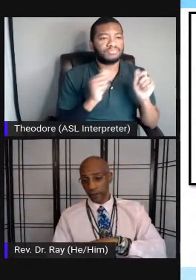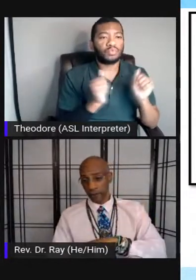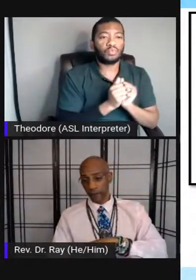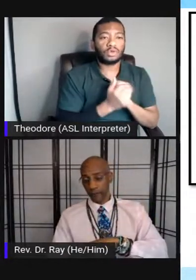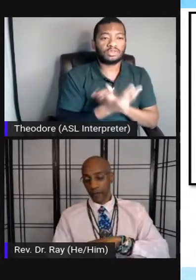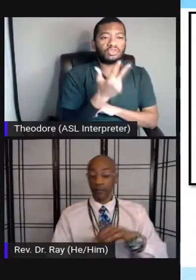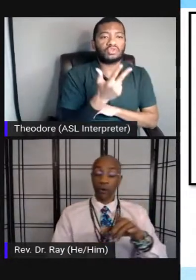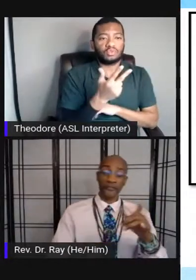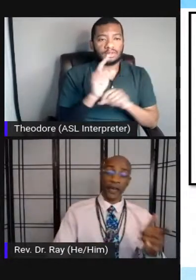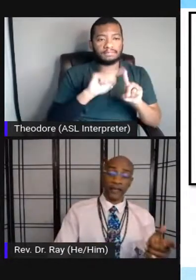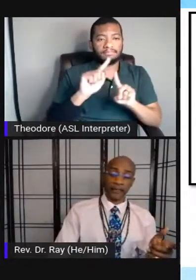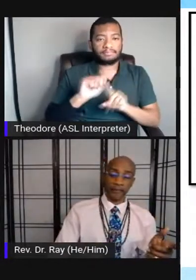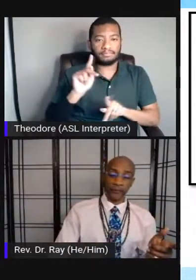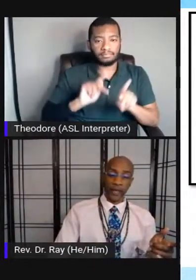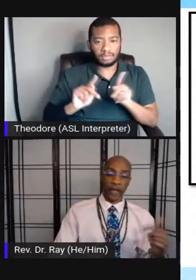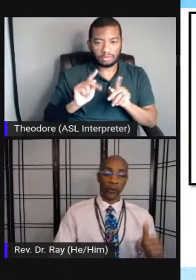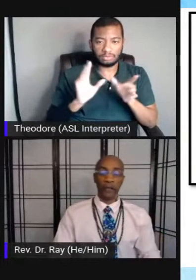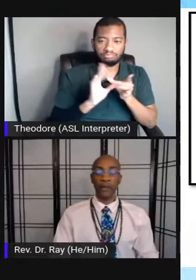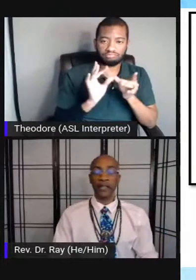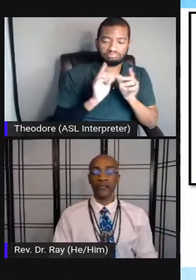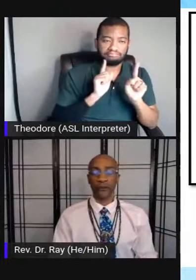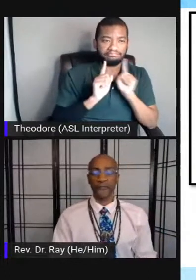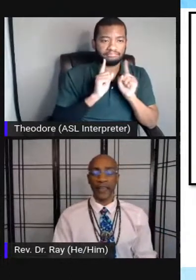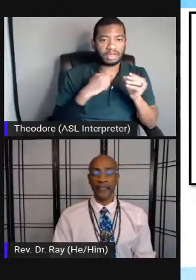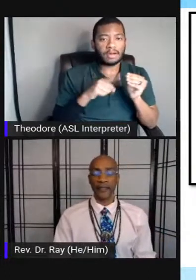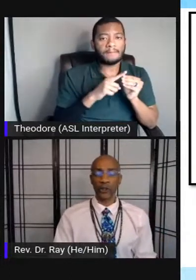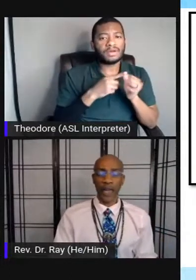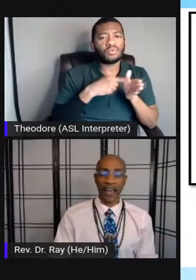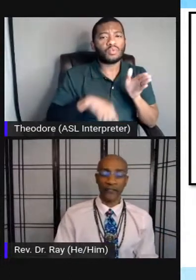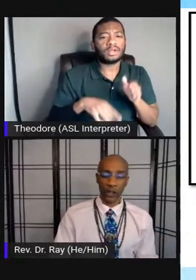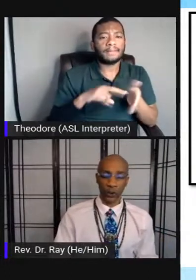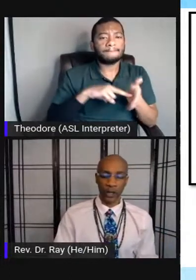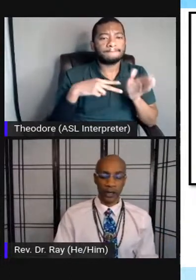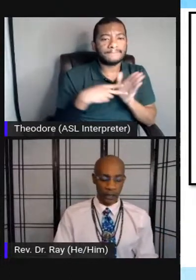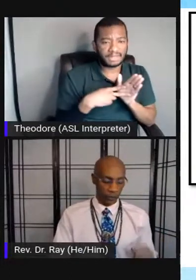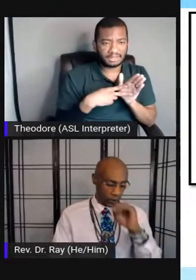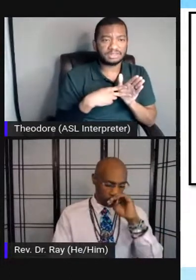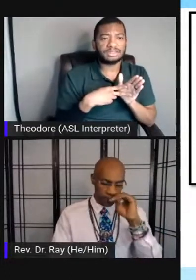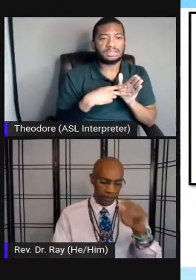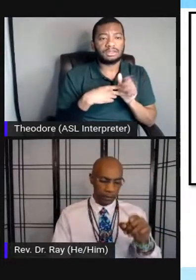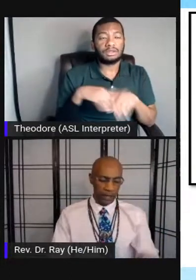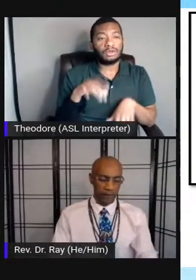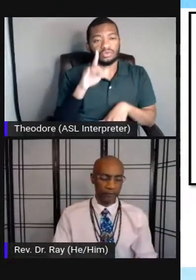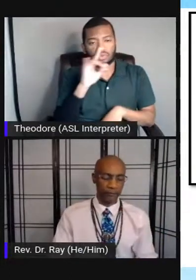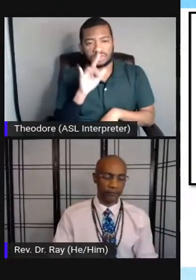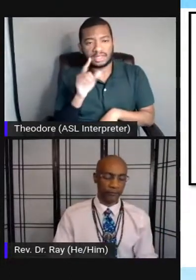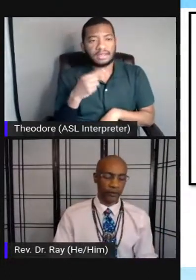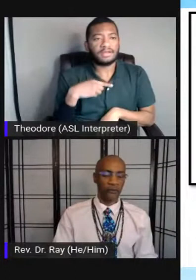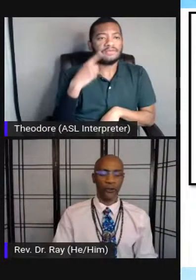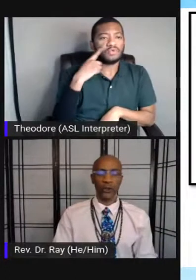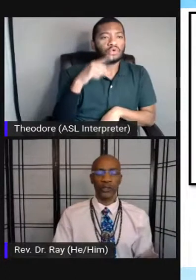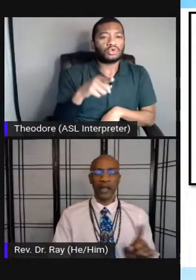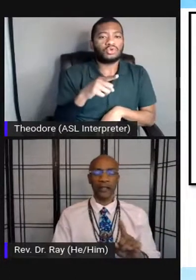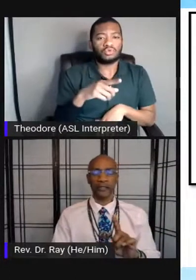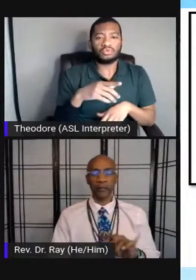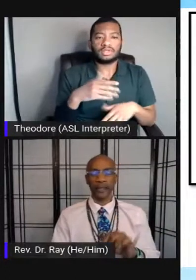fear and more faith, and what it means for faith to have you. In other words, what does it mean for